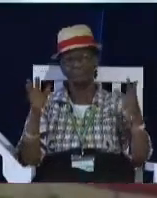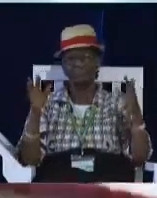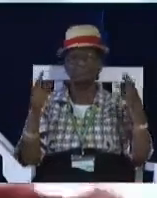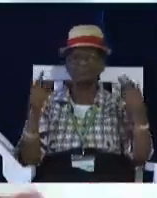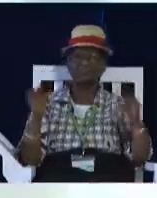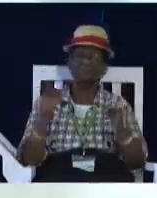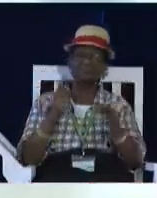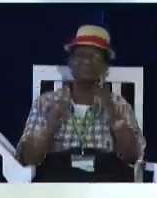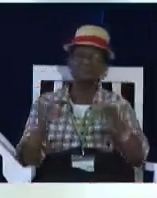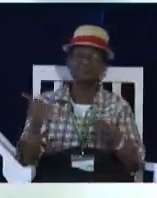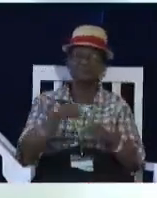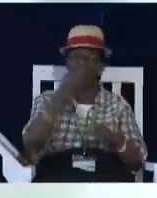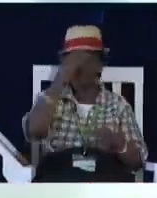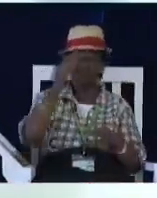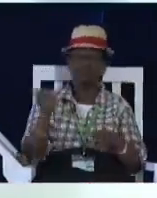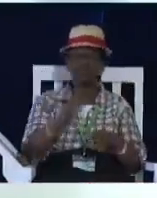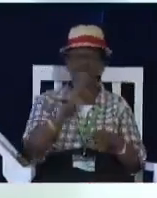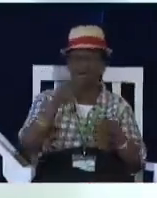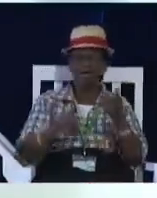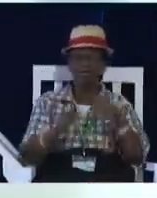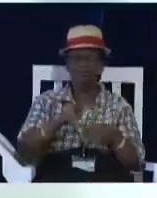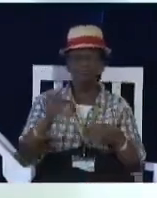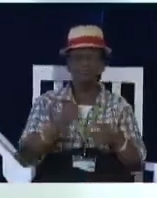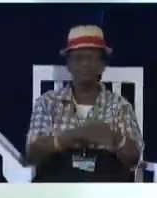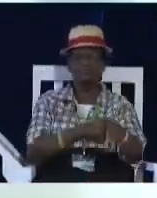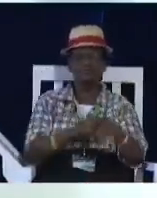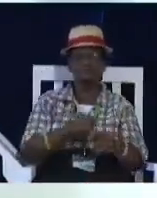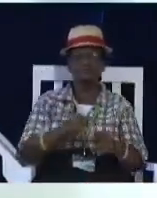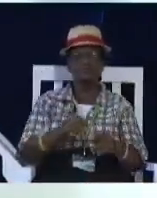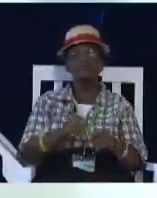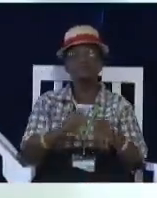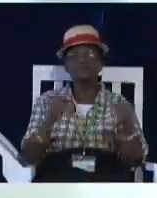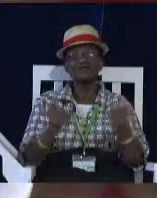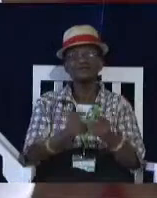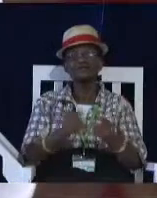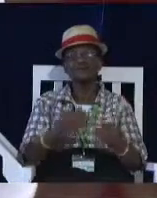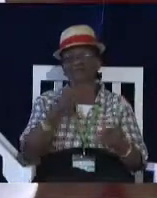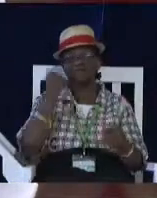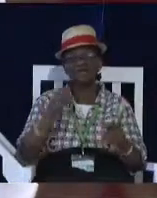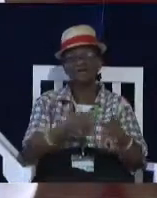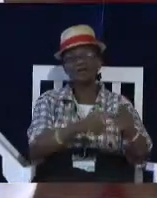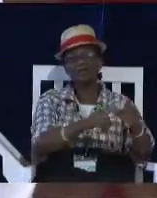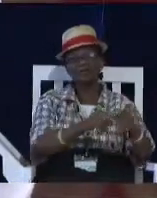If you know you are coming from a long distance, you better run.